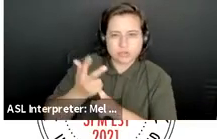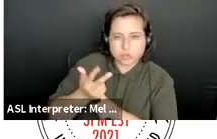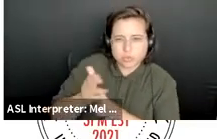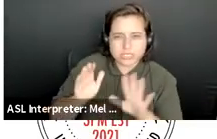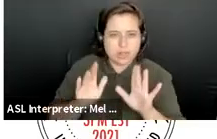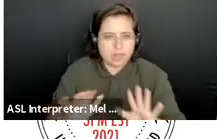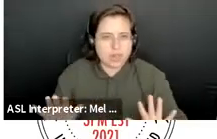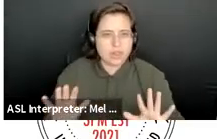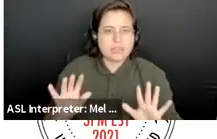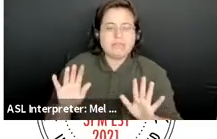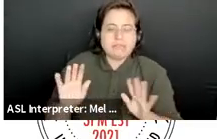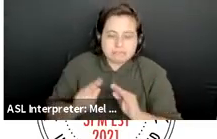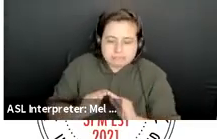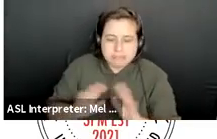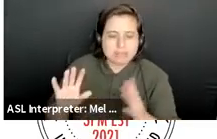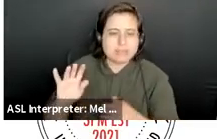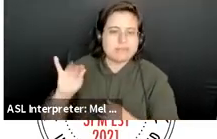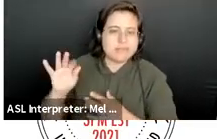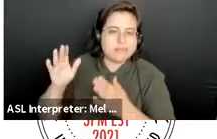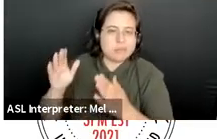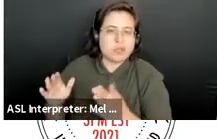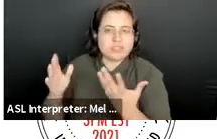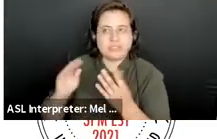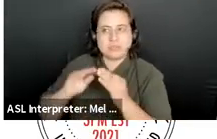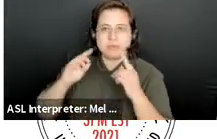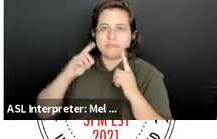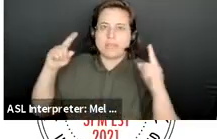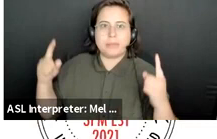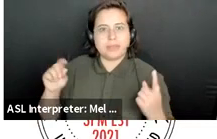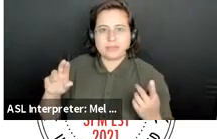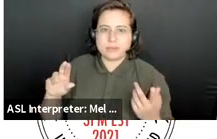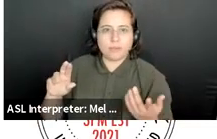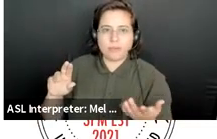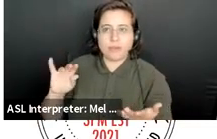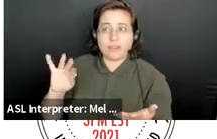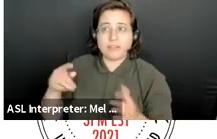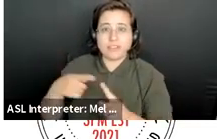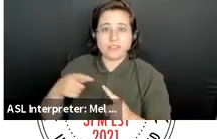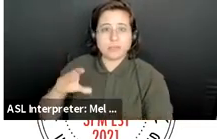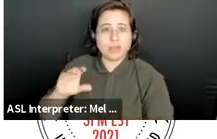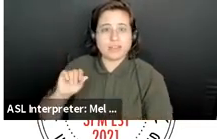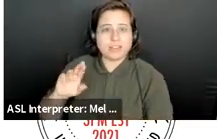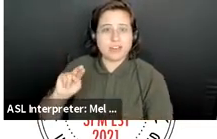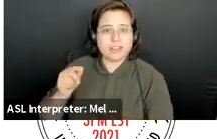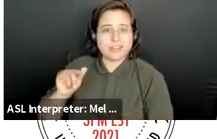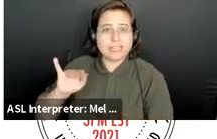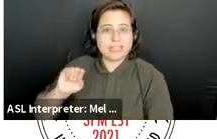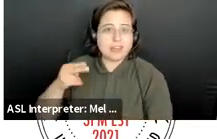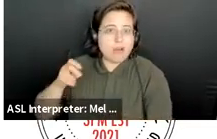writing the letter is, or the entity, if this is coming from Carnegie Hall, it's going to make more difference